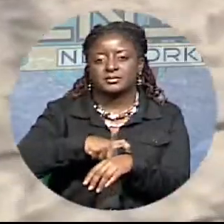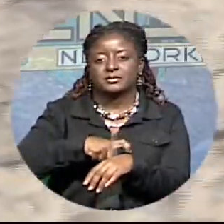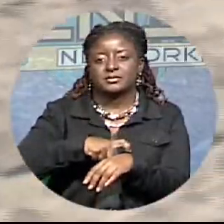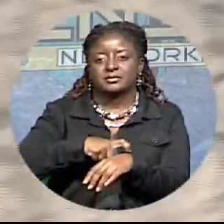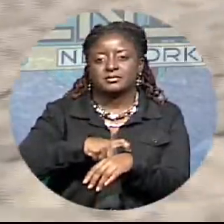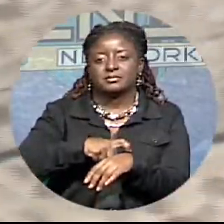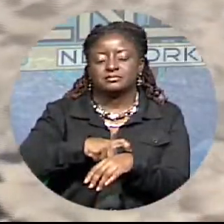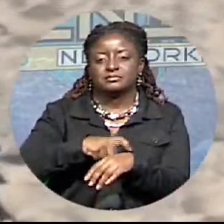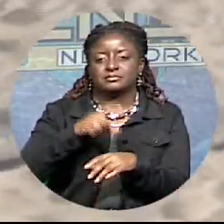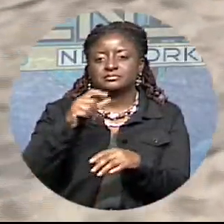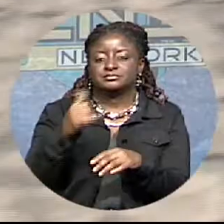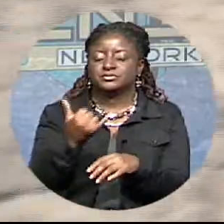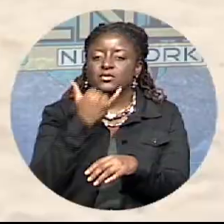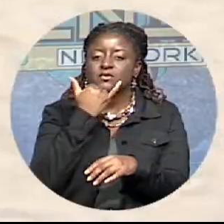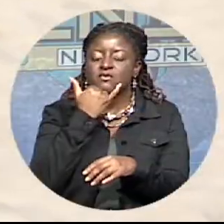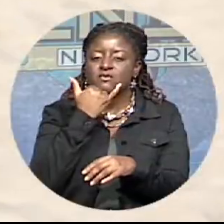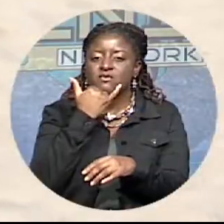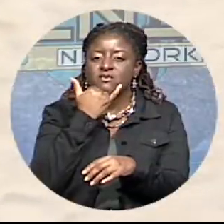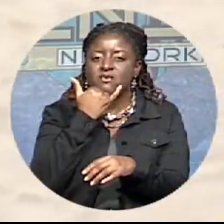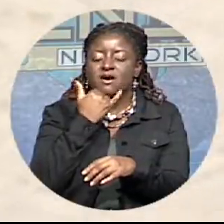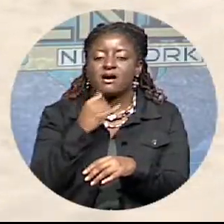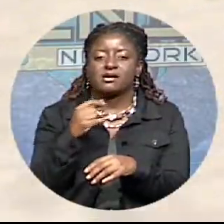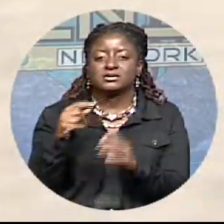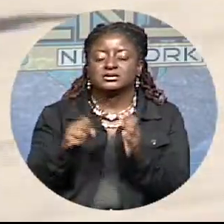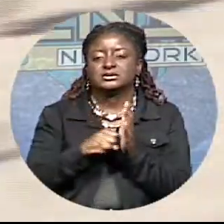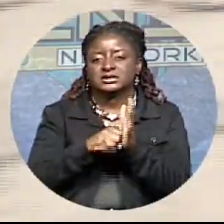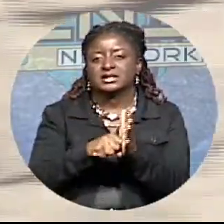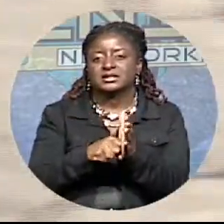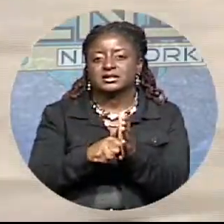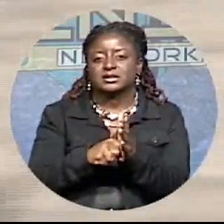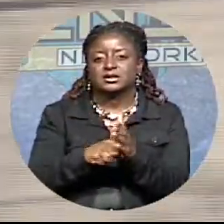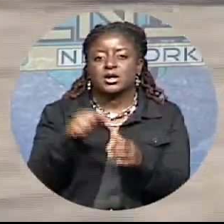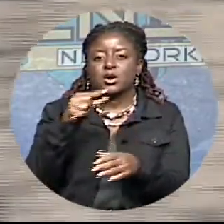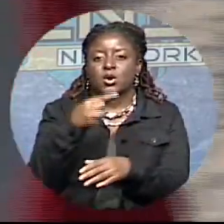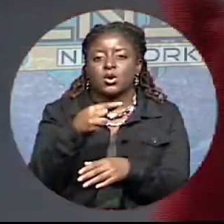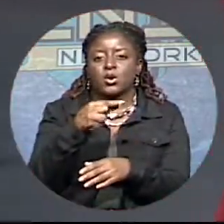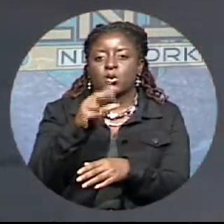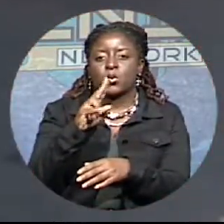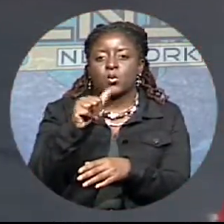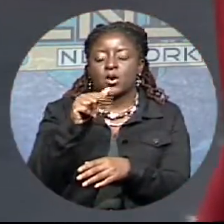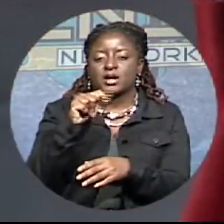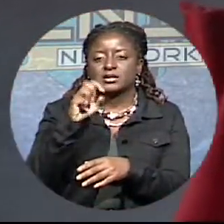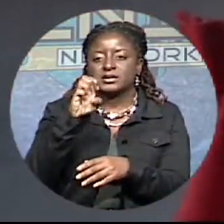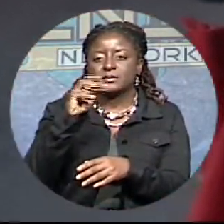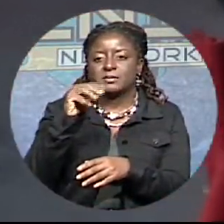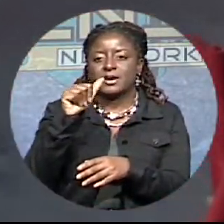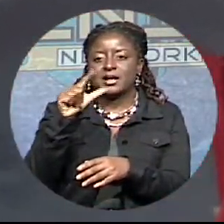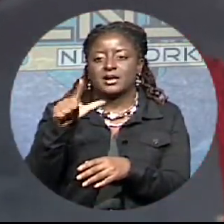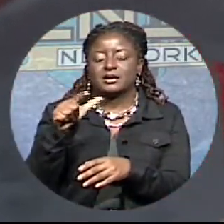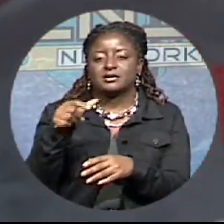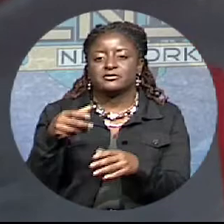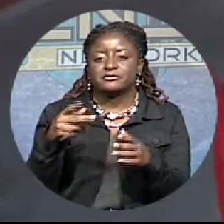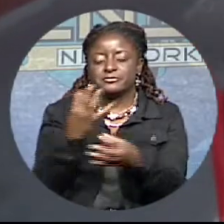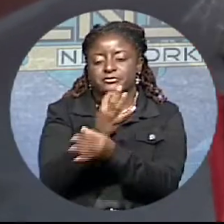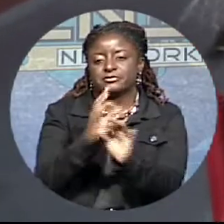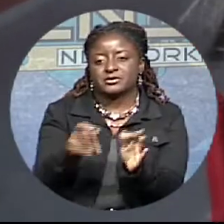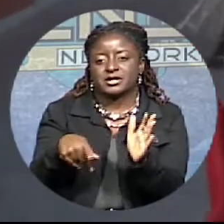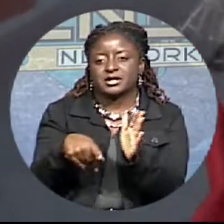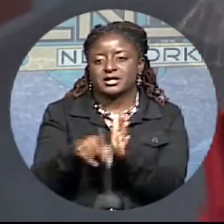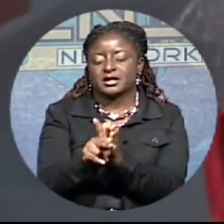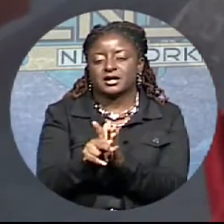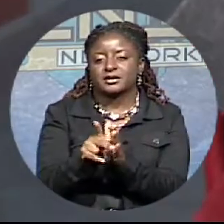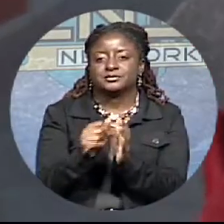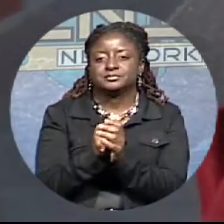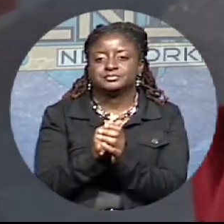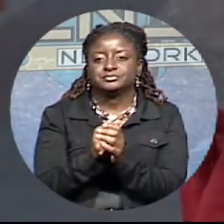a miscue by the Bahamian keeper, Guatemala gets a free kick, and Wilson Gonzalez blasted home to give the visitors the